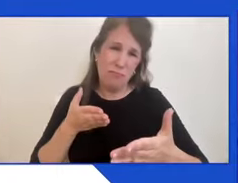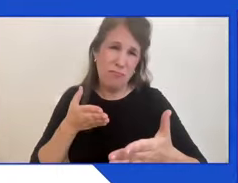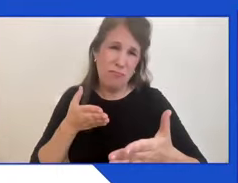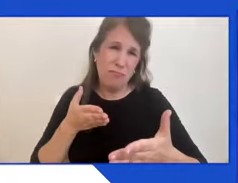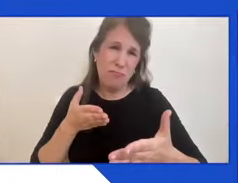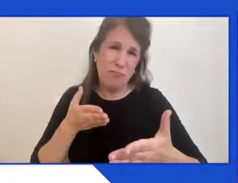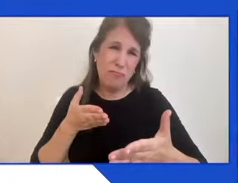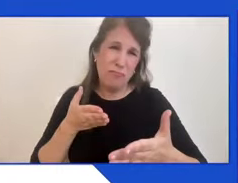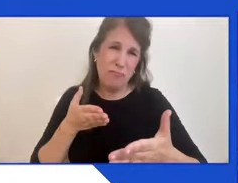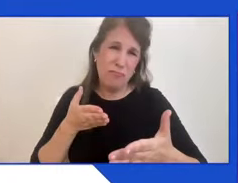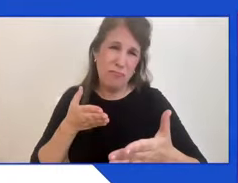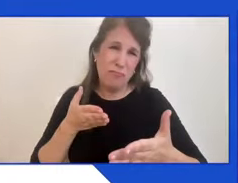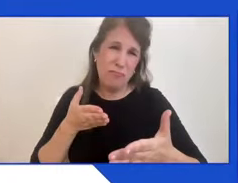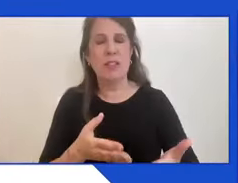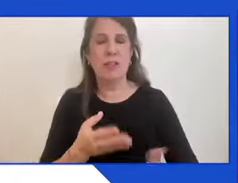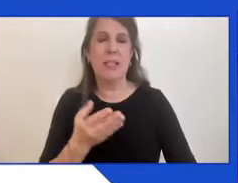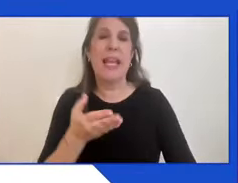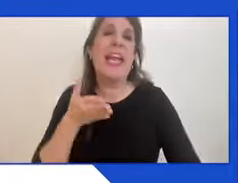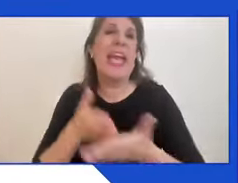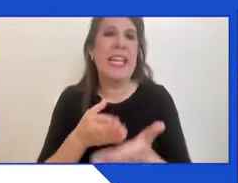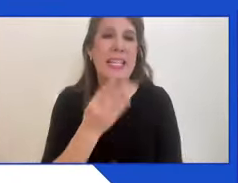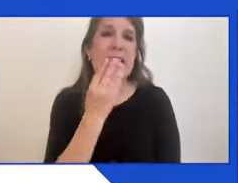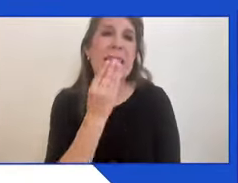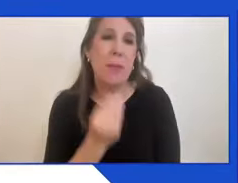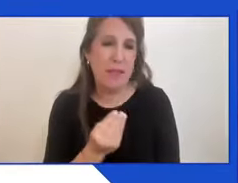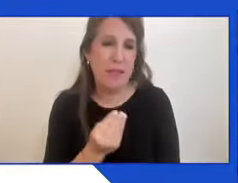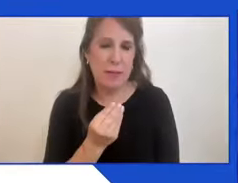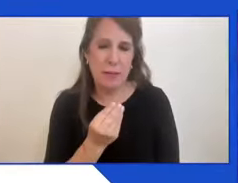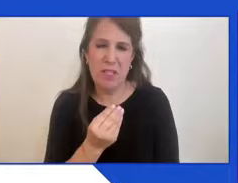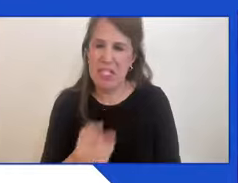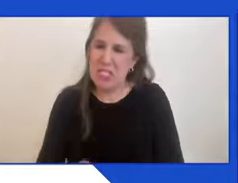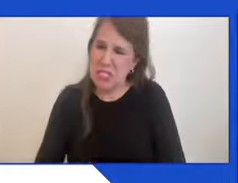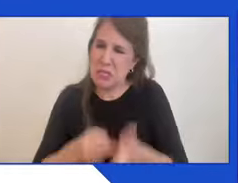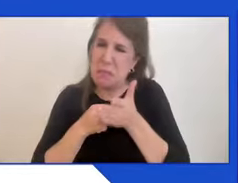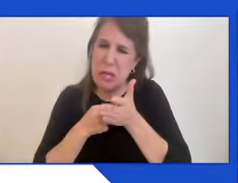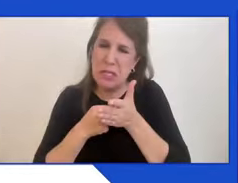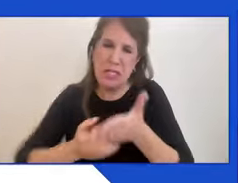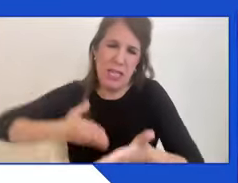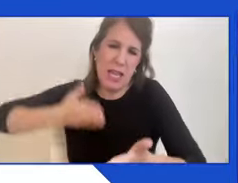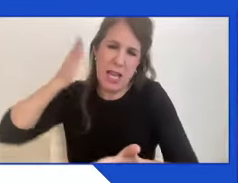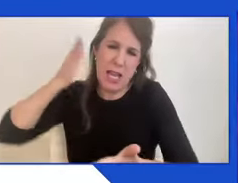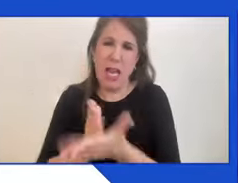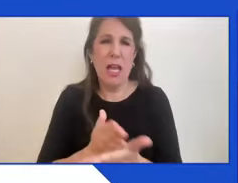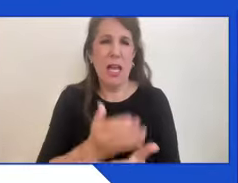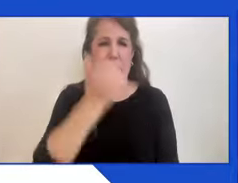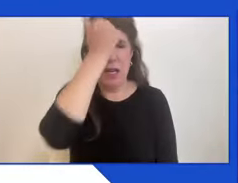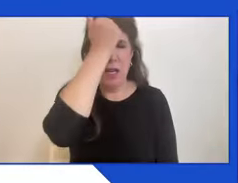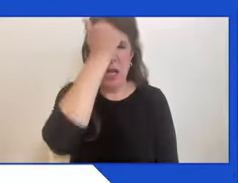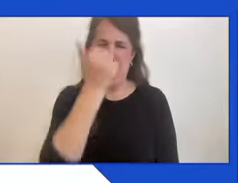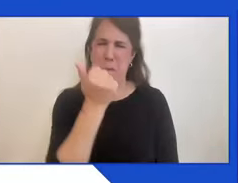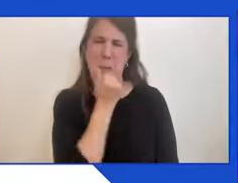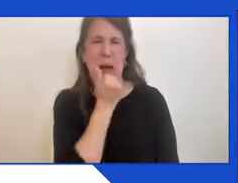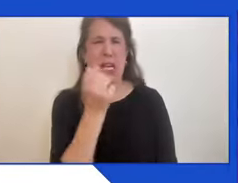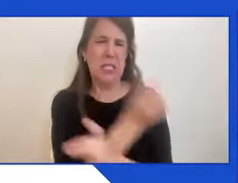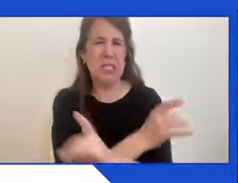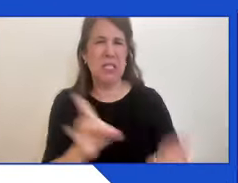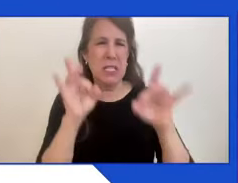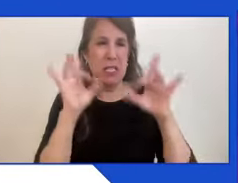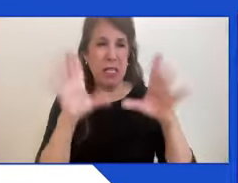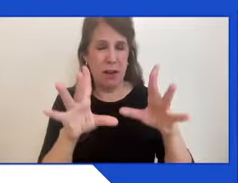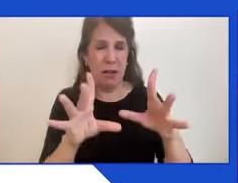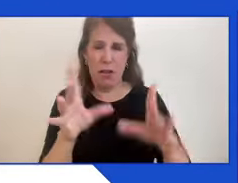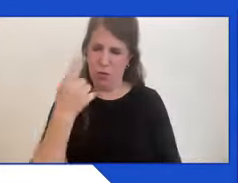anti-Semitism, demanding an end to Hamas's reign of terror, and supporting the Israeli